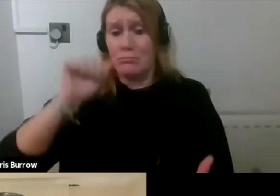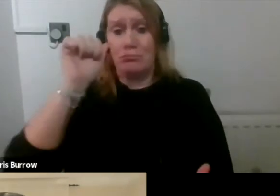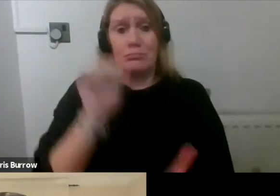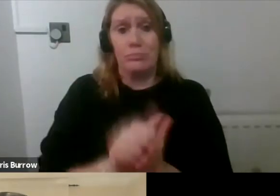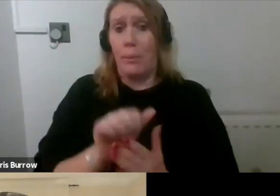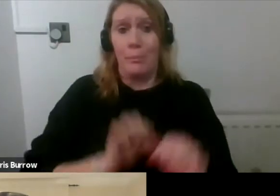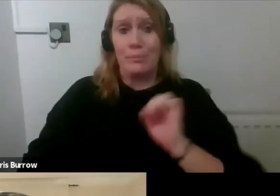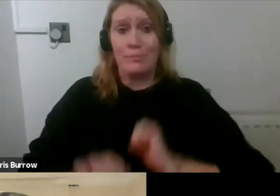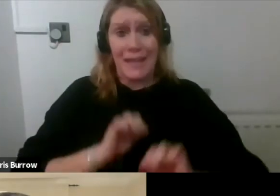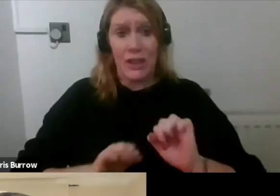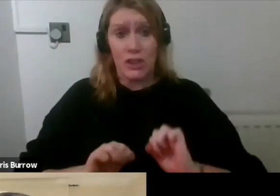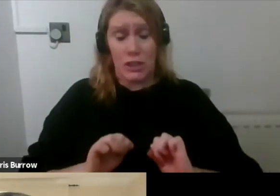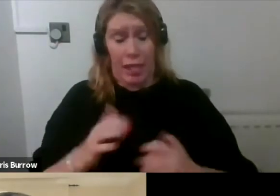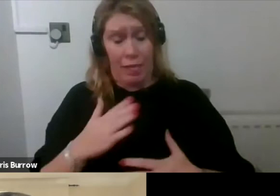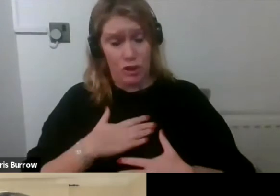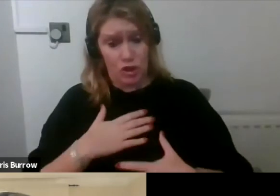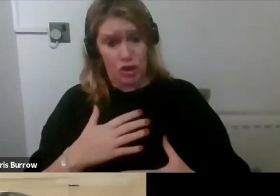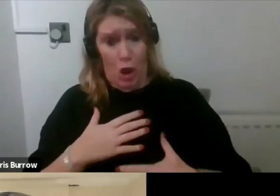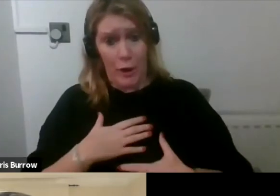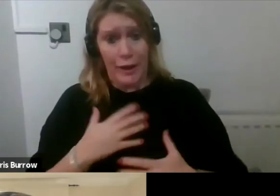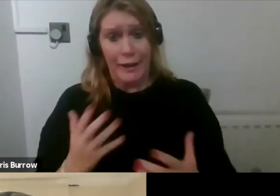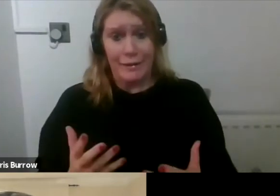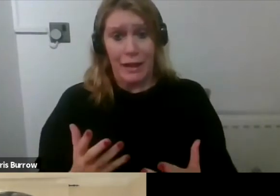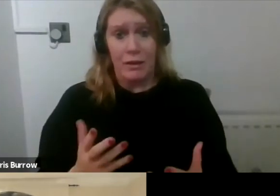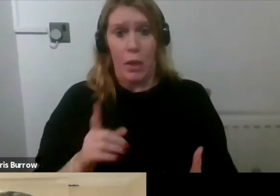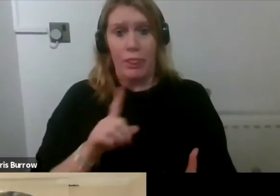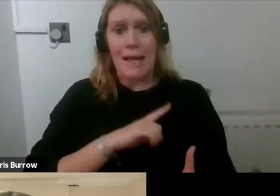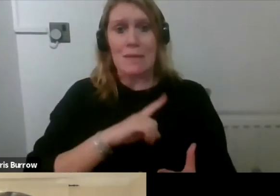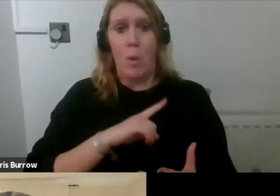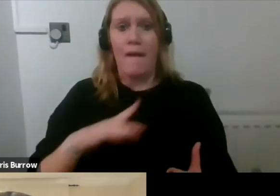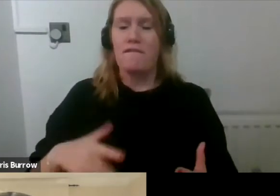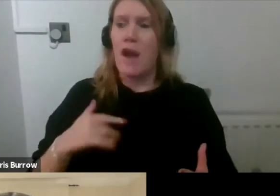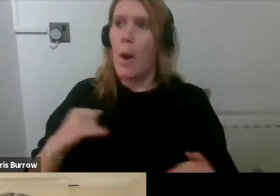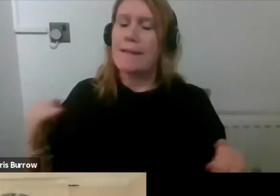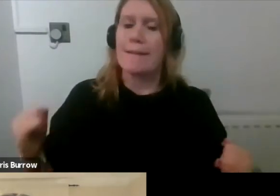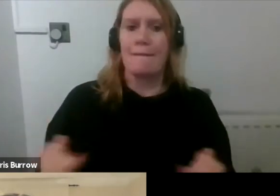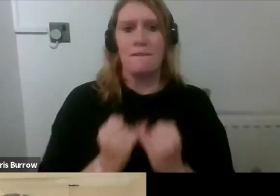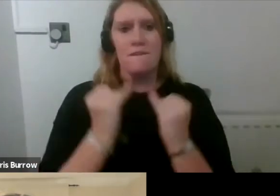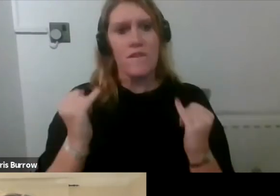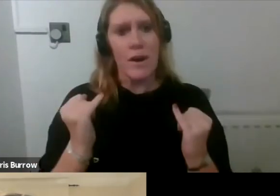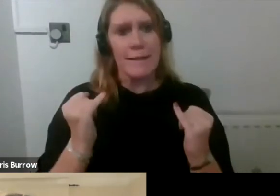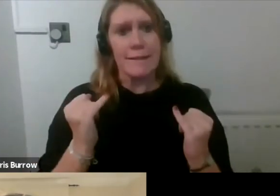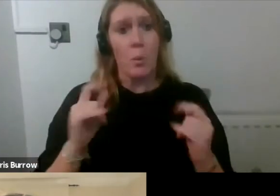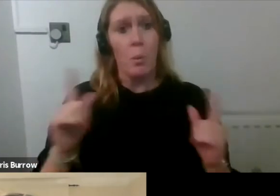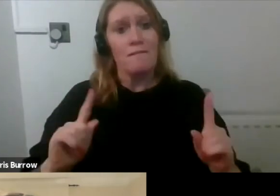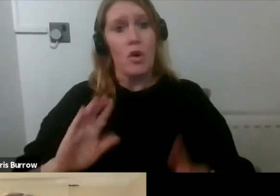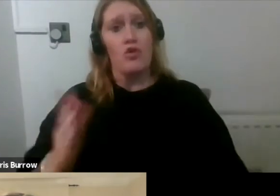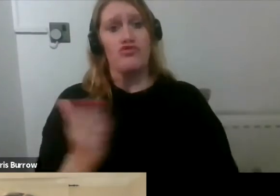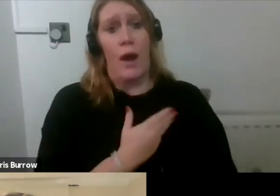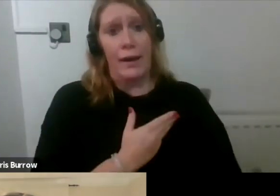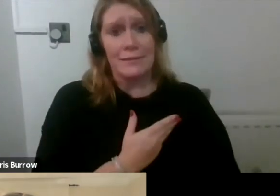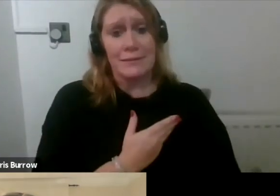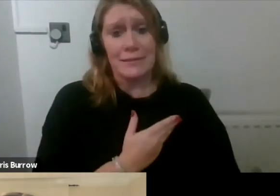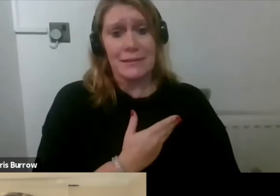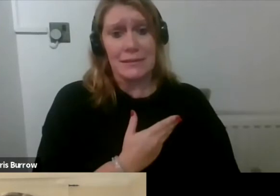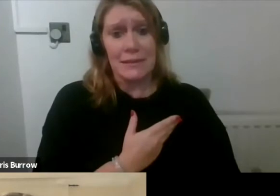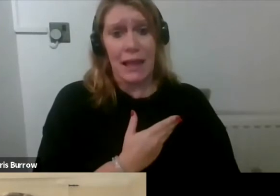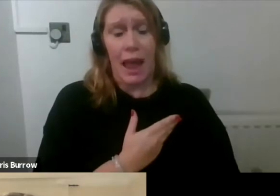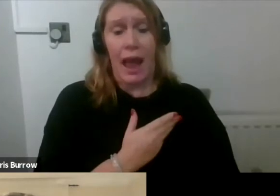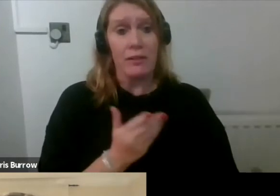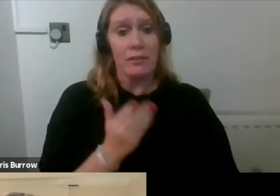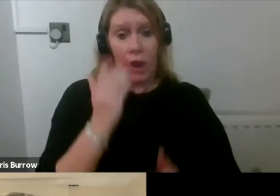So it is a fight, there is a fight for rights still going on. And much as I respect and